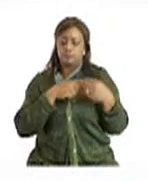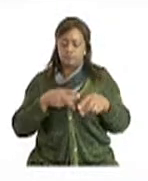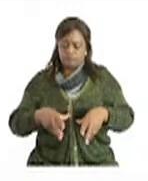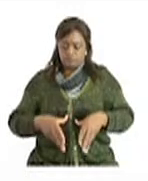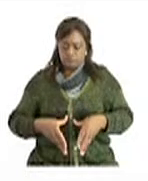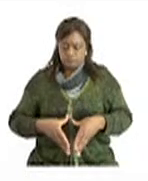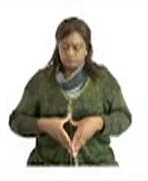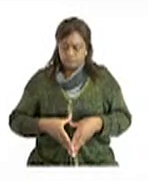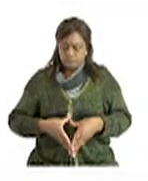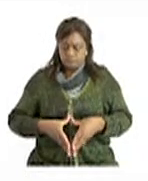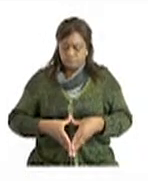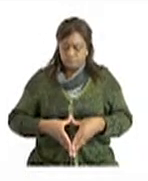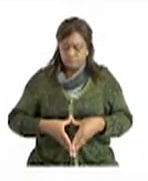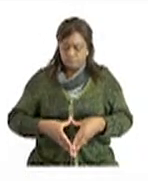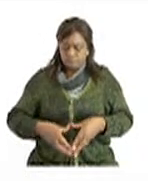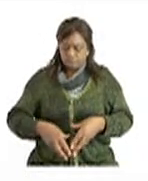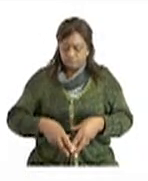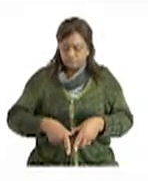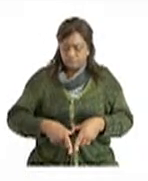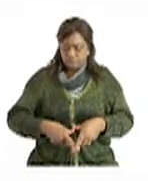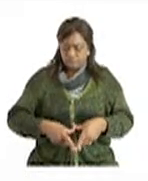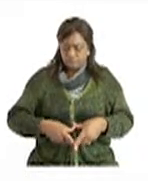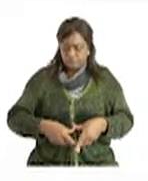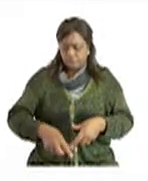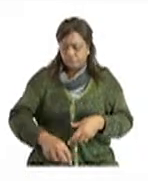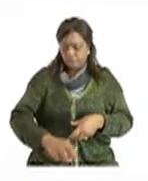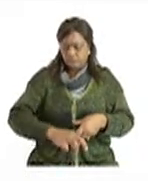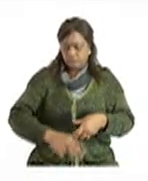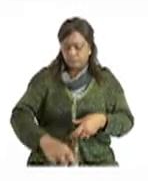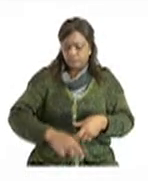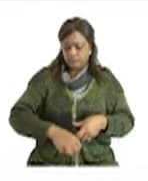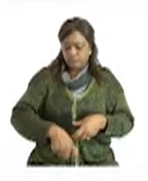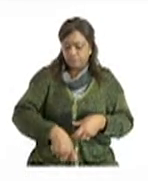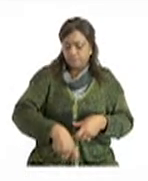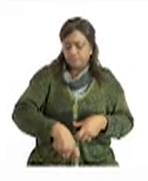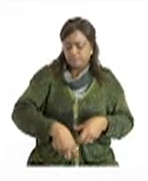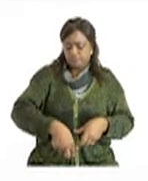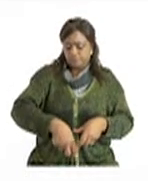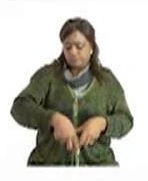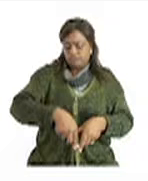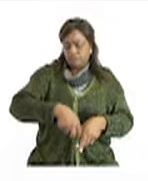And the uterus develops a fertilized egg into a baby,